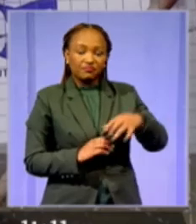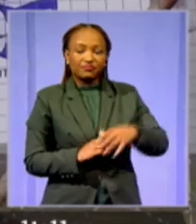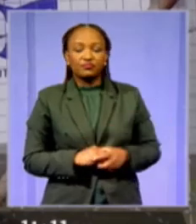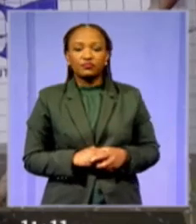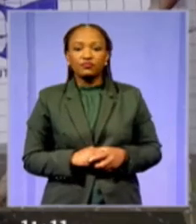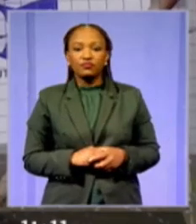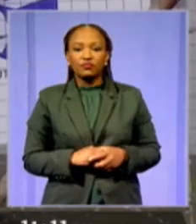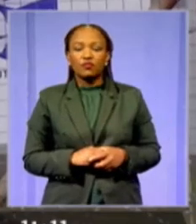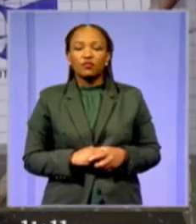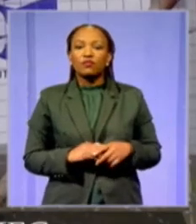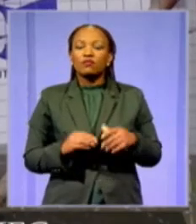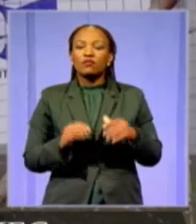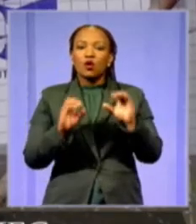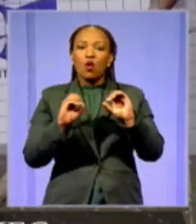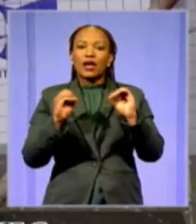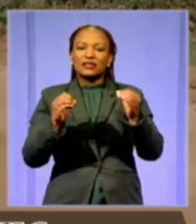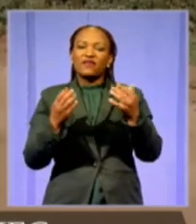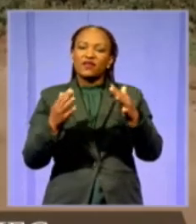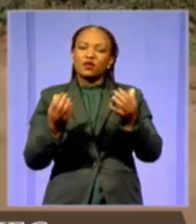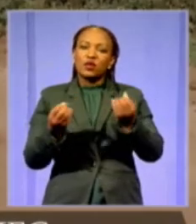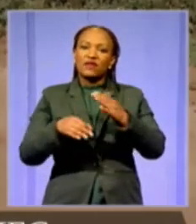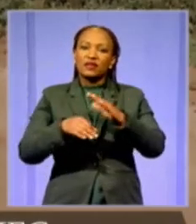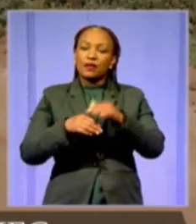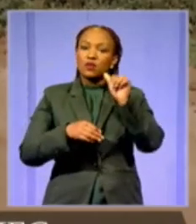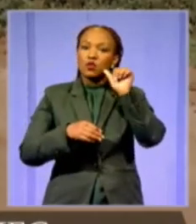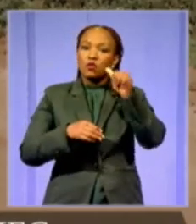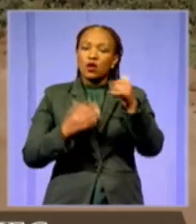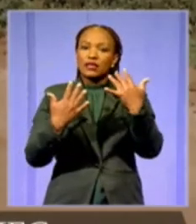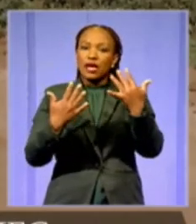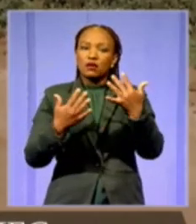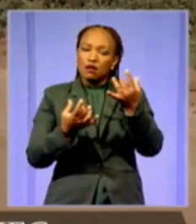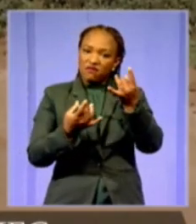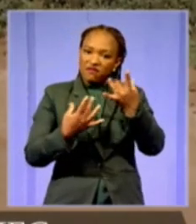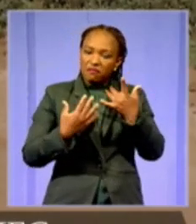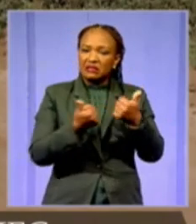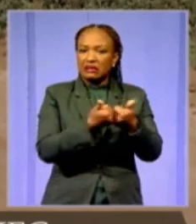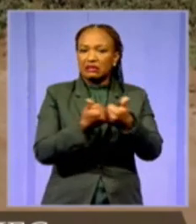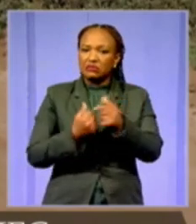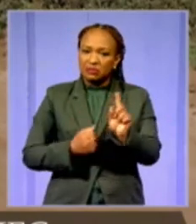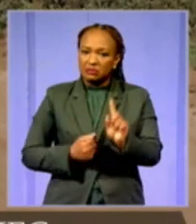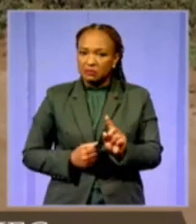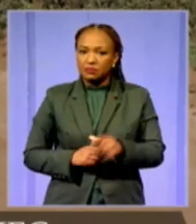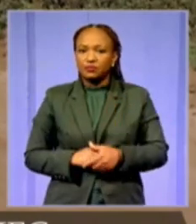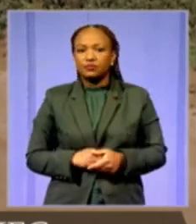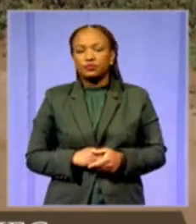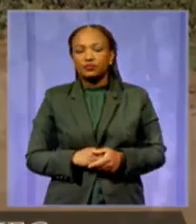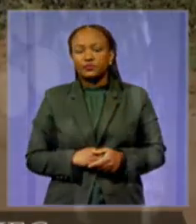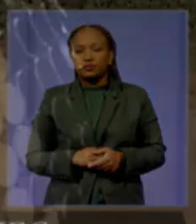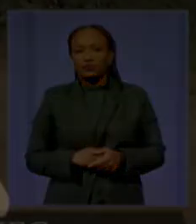Makoko a filwe go fitla ka moso ka ura ya 5 go neelana ka dingongorego tsa ona.